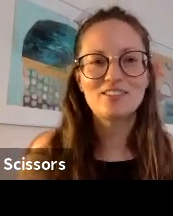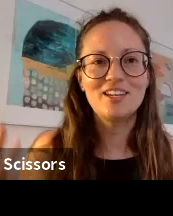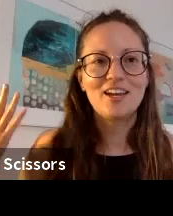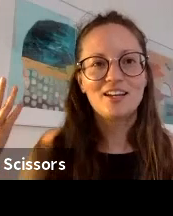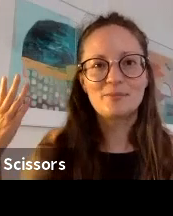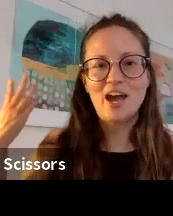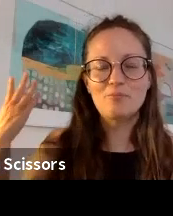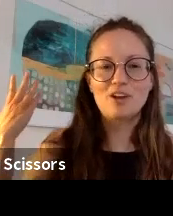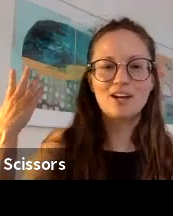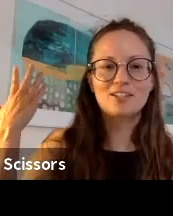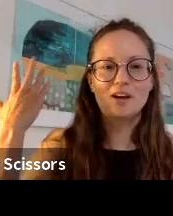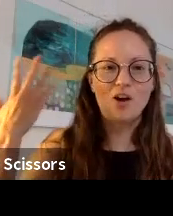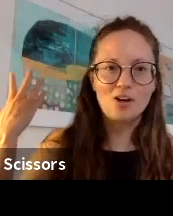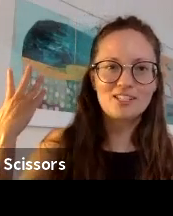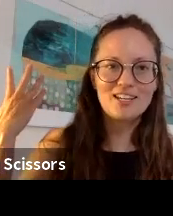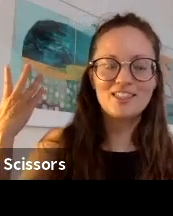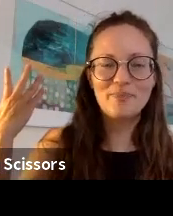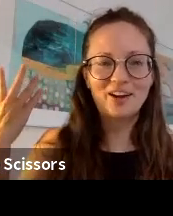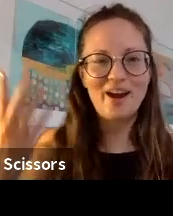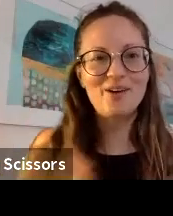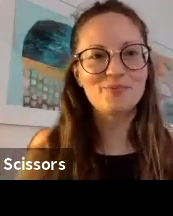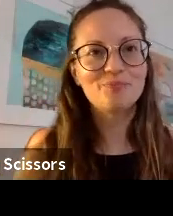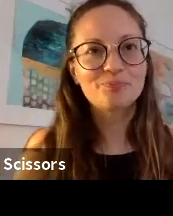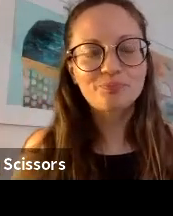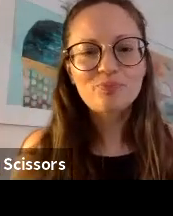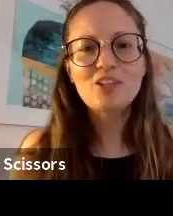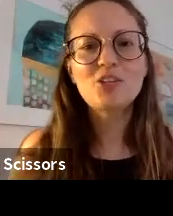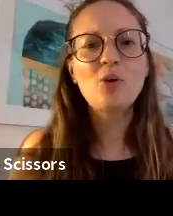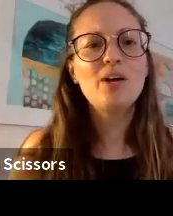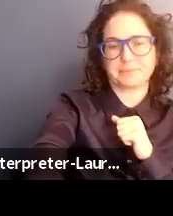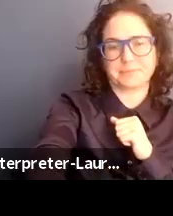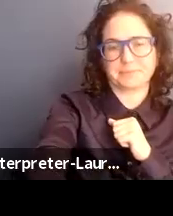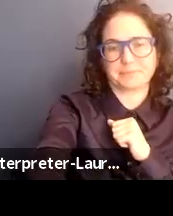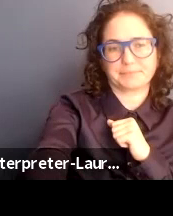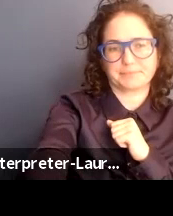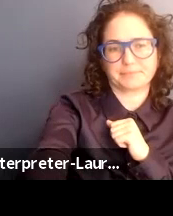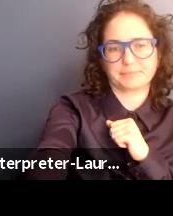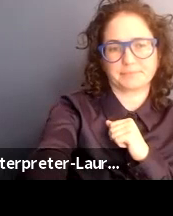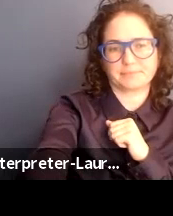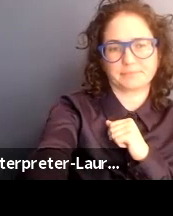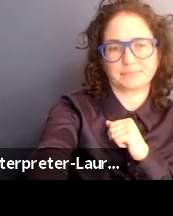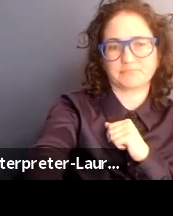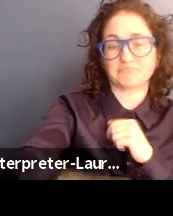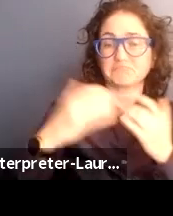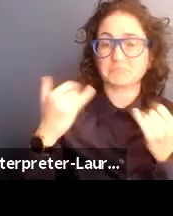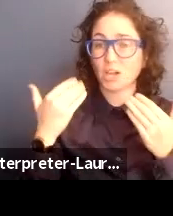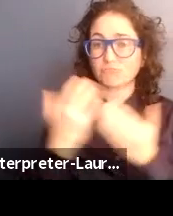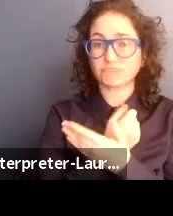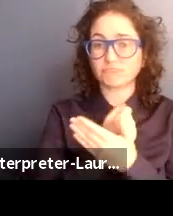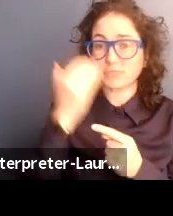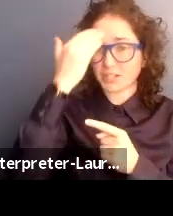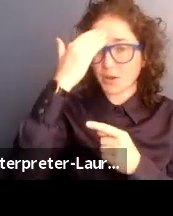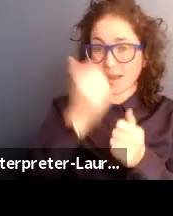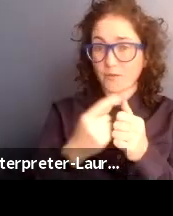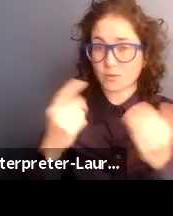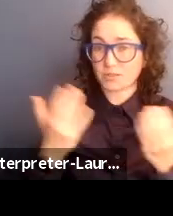can see some abstract art in the background. So let's take a chance to get to know everybody that's here